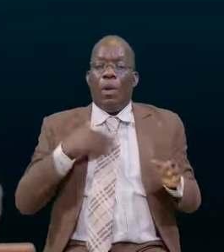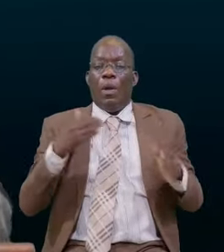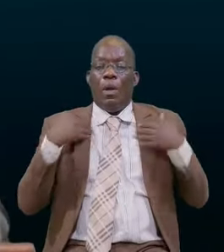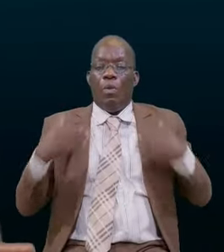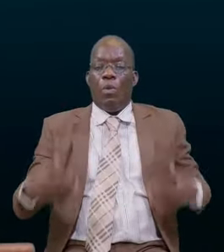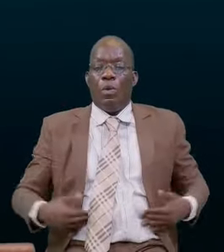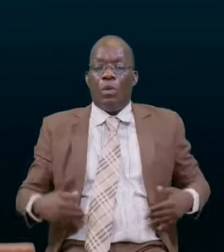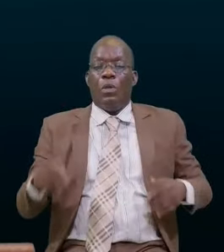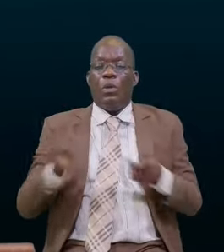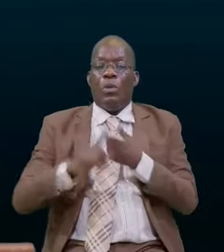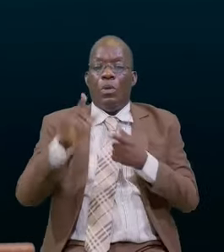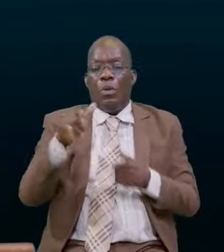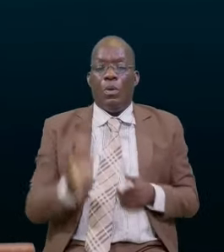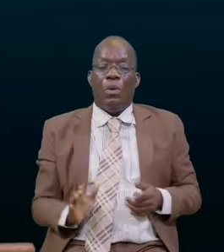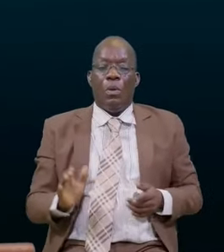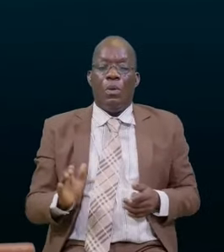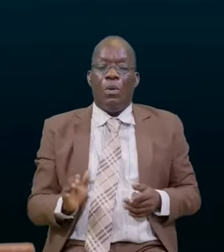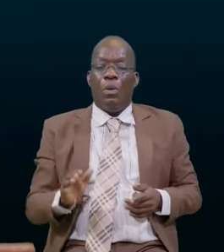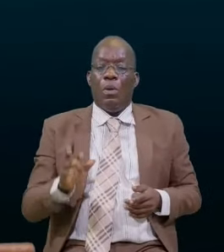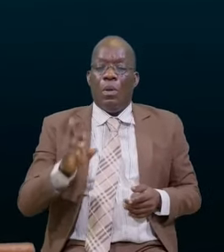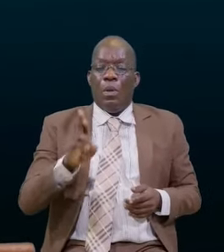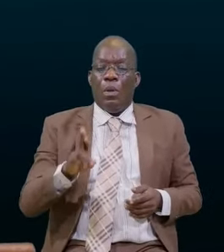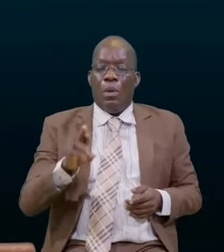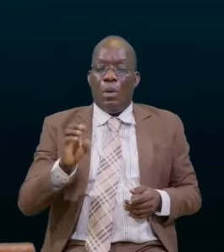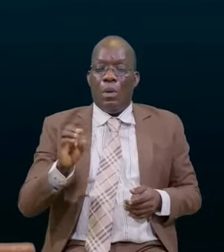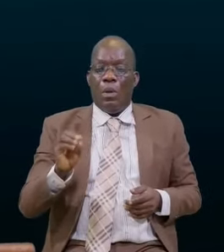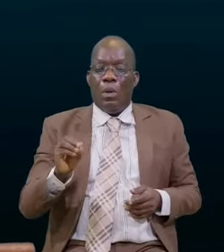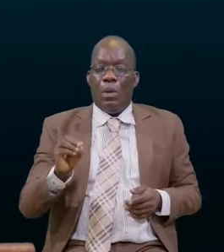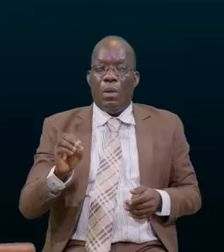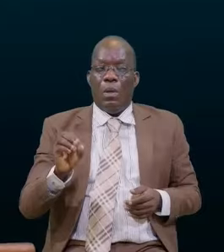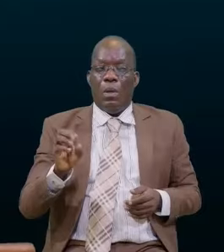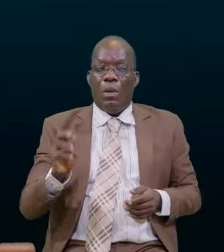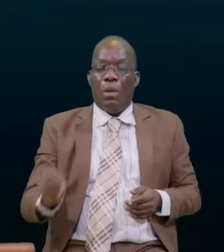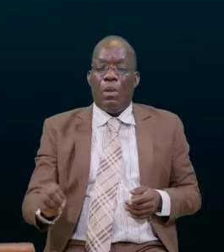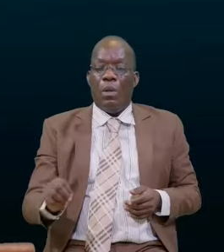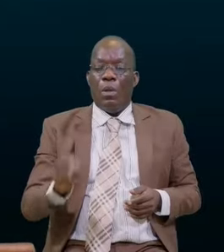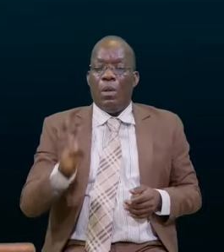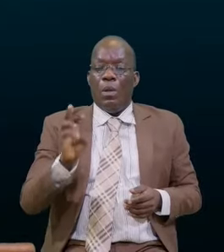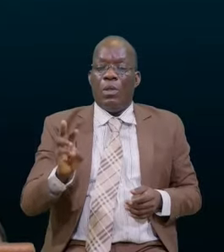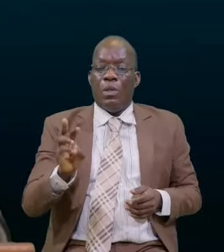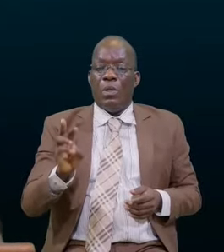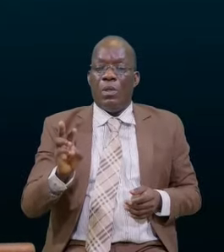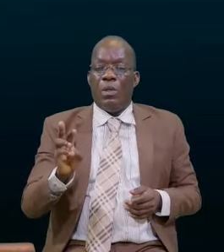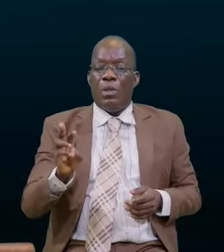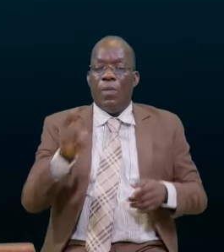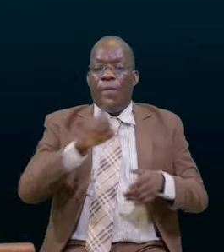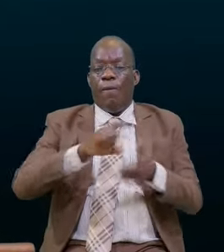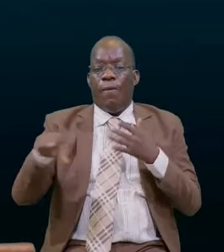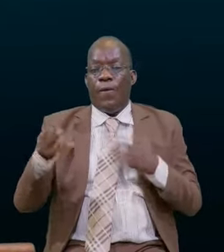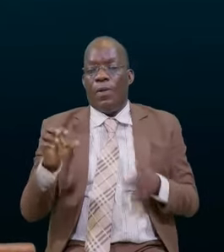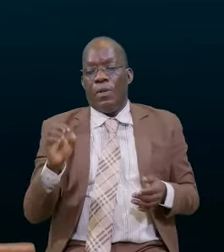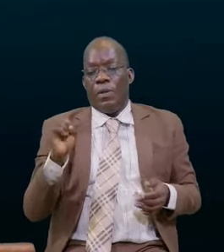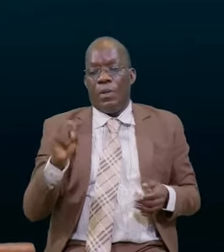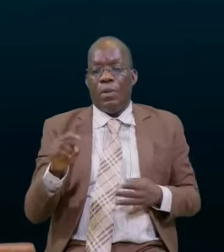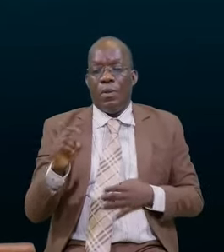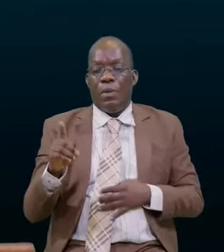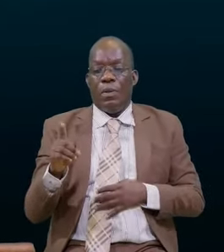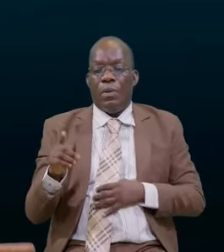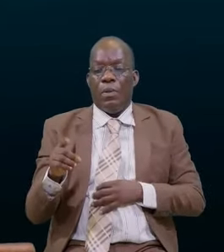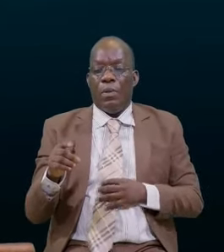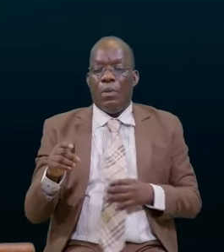Romans 6 I read from verse 11 Romans chter 6 I read from verse